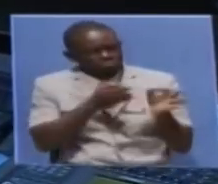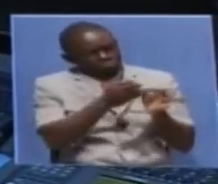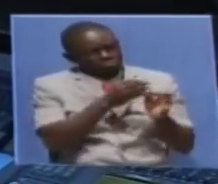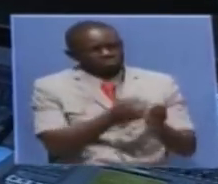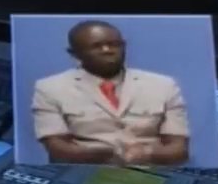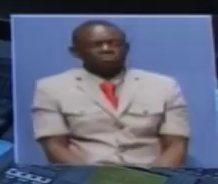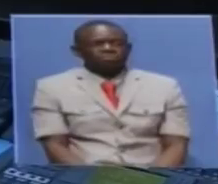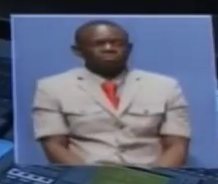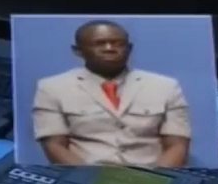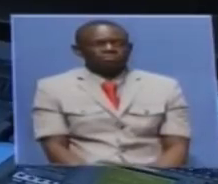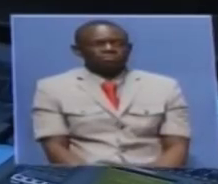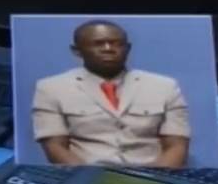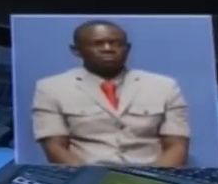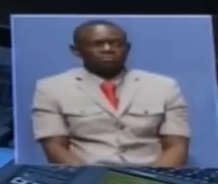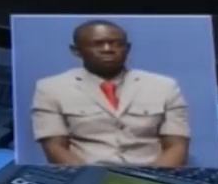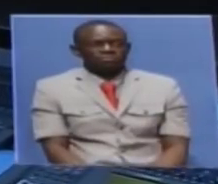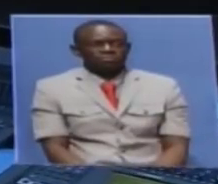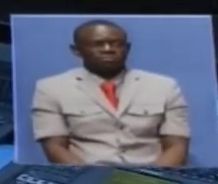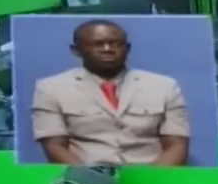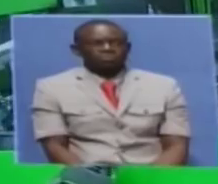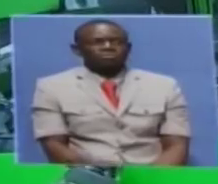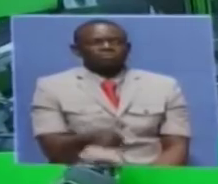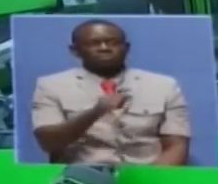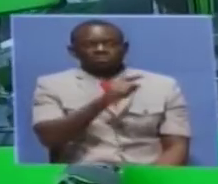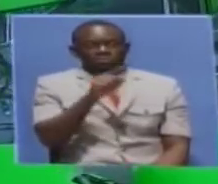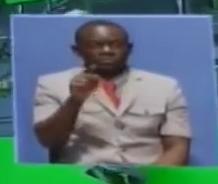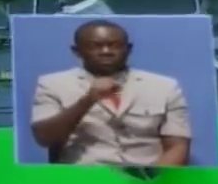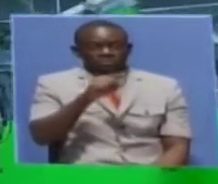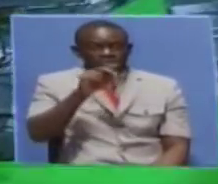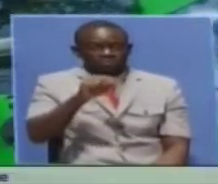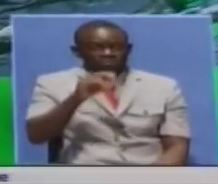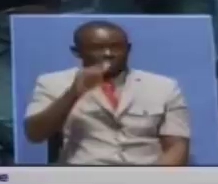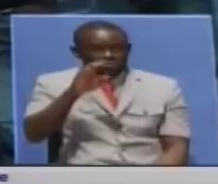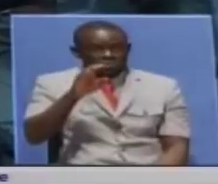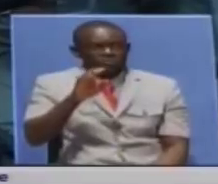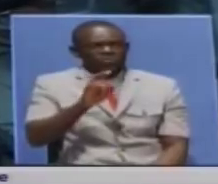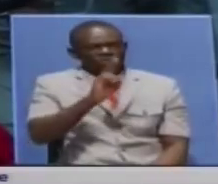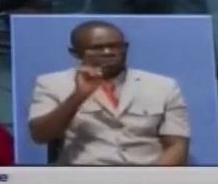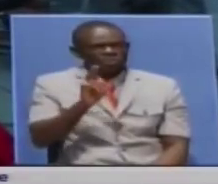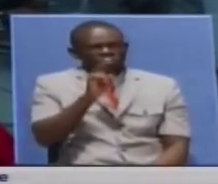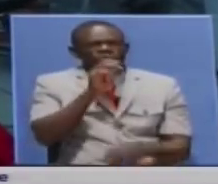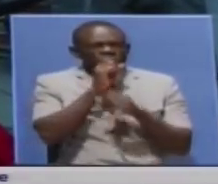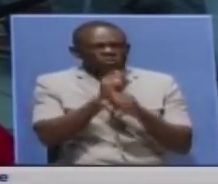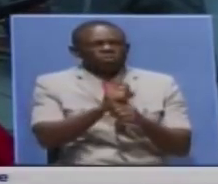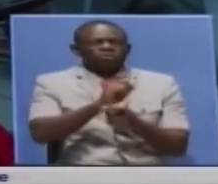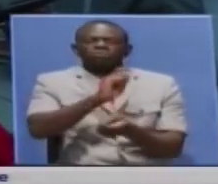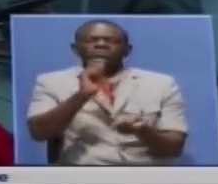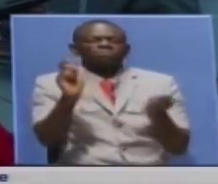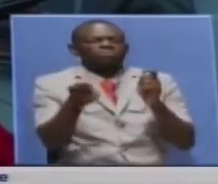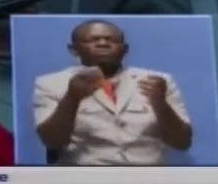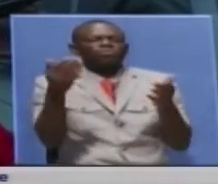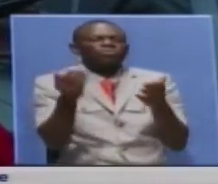As the Zambia National Broadcasting Corporation makes headways to completely switch over from analog to digital broadcasting in line with the